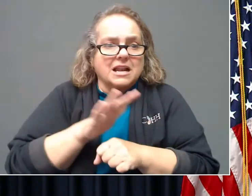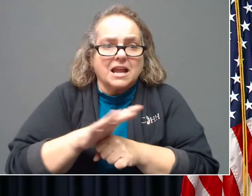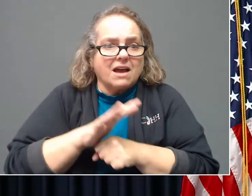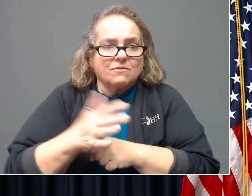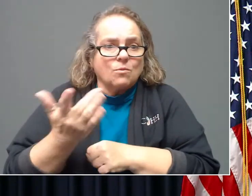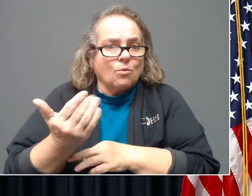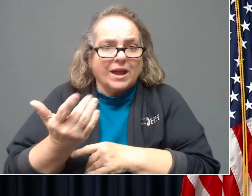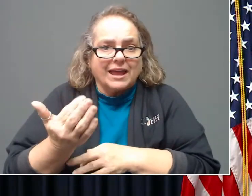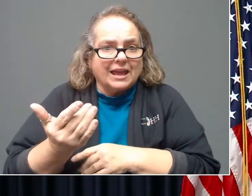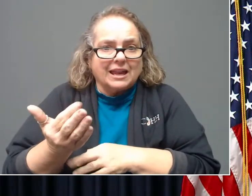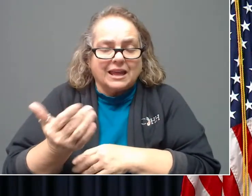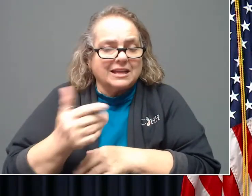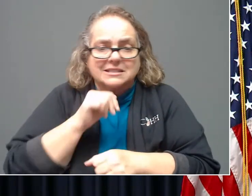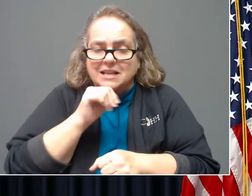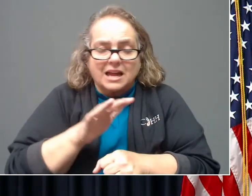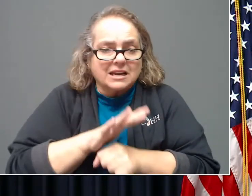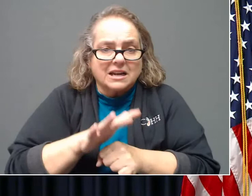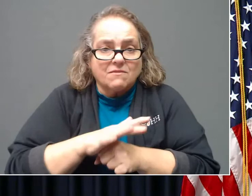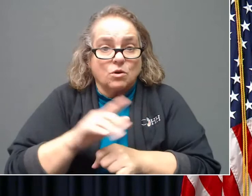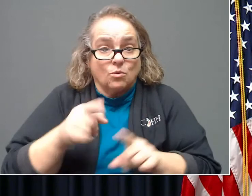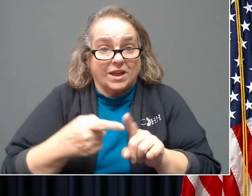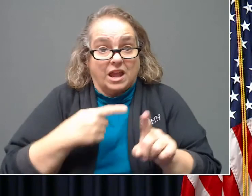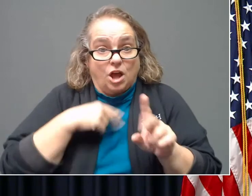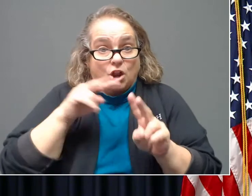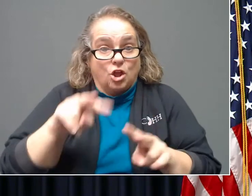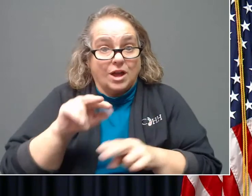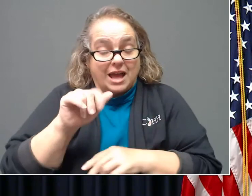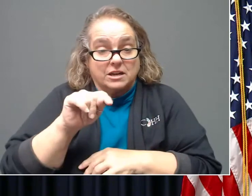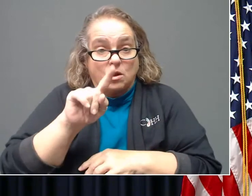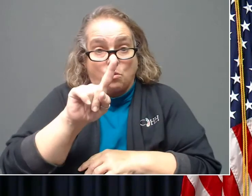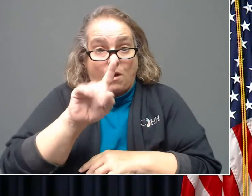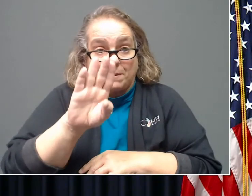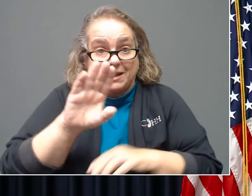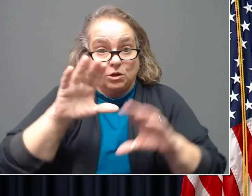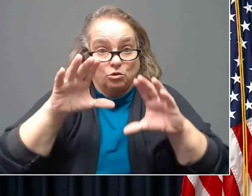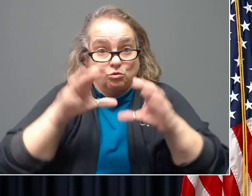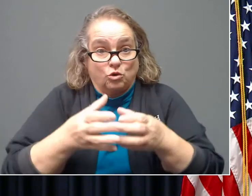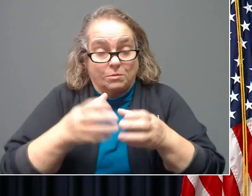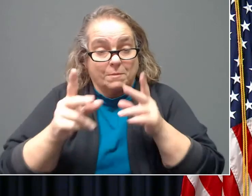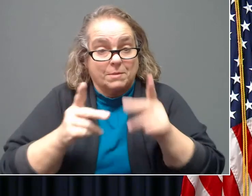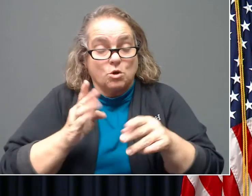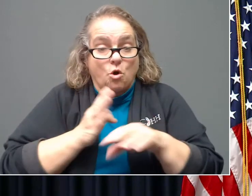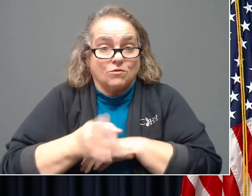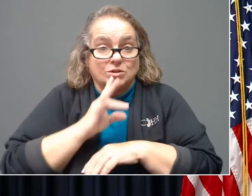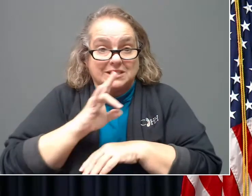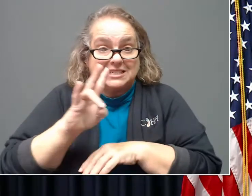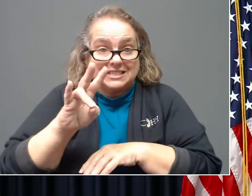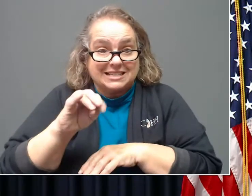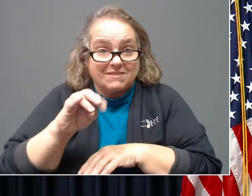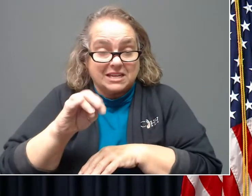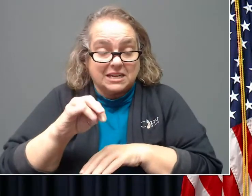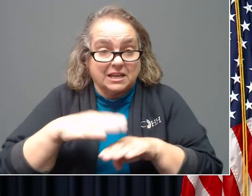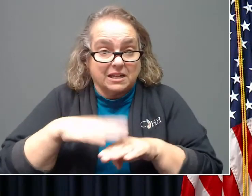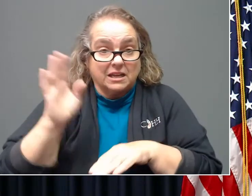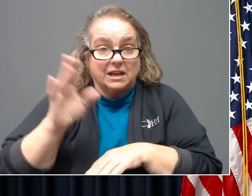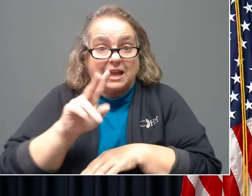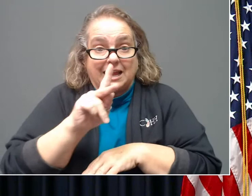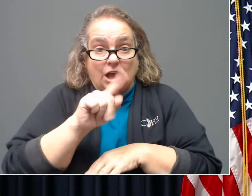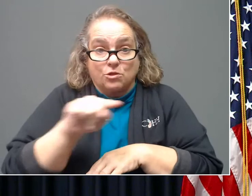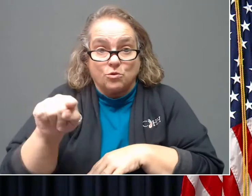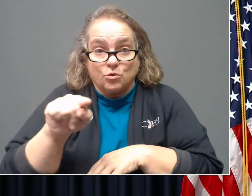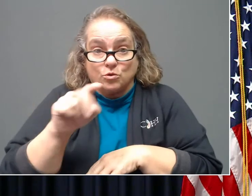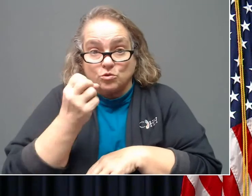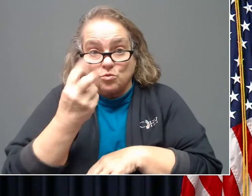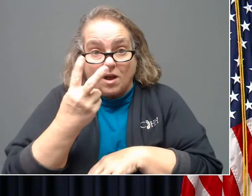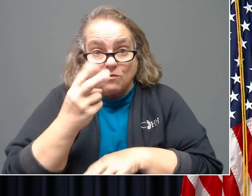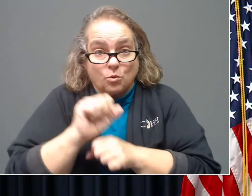When we look at 1B, individuals over 70, K through 12 workers,